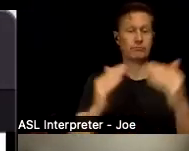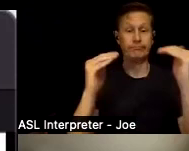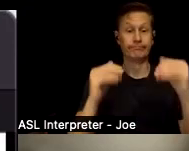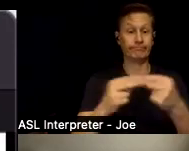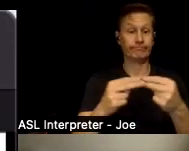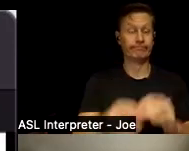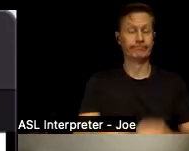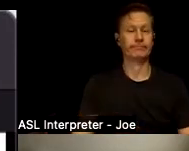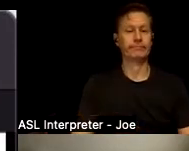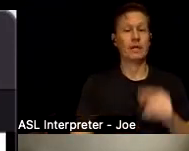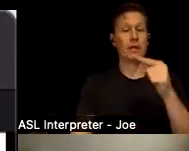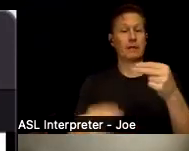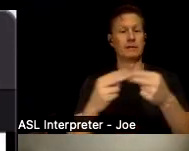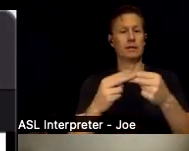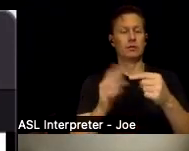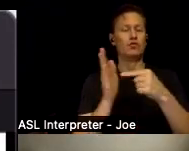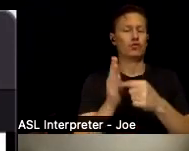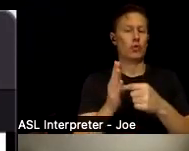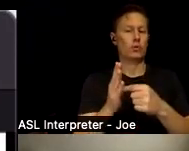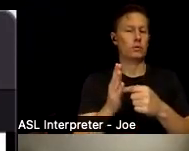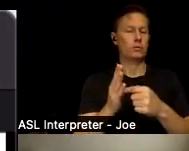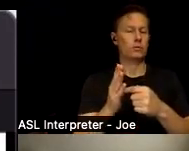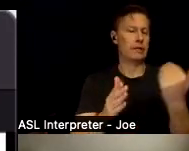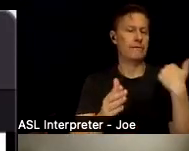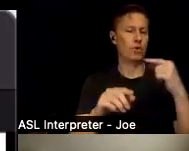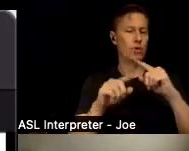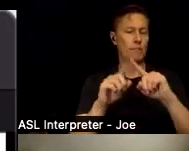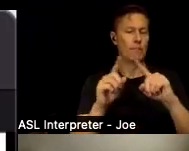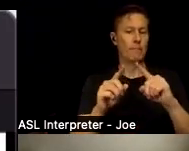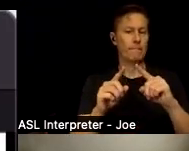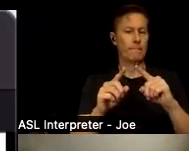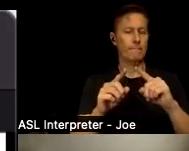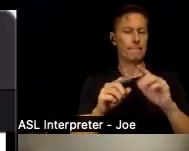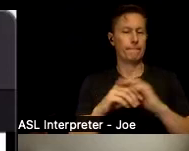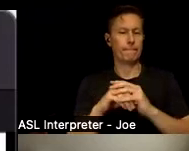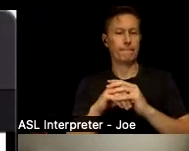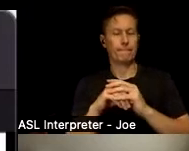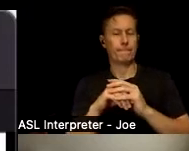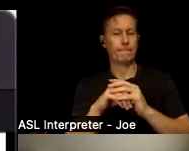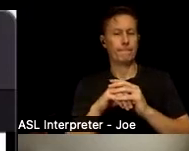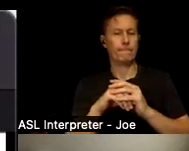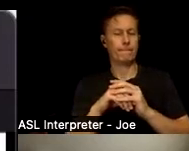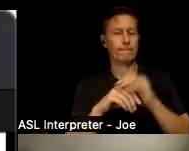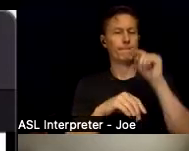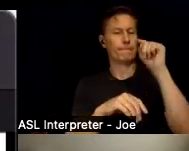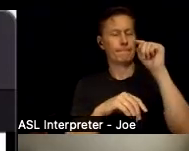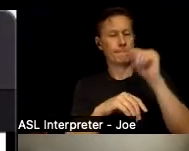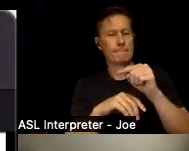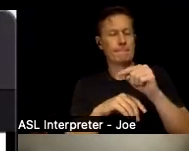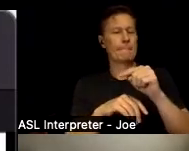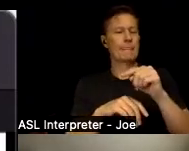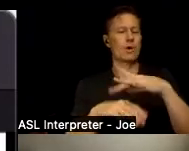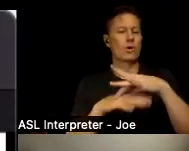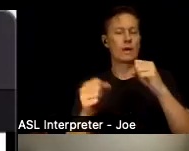All right, this slide was also already shown, and as I mentioned, this should be Chen et al. 2020. But this earthquake